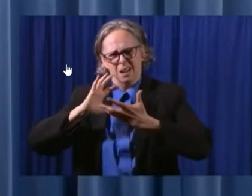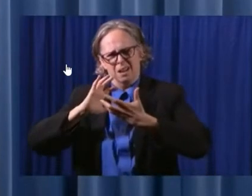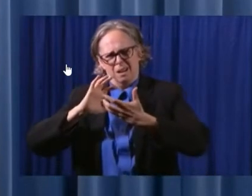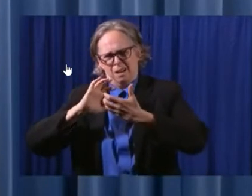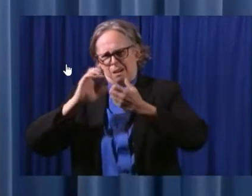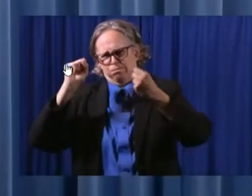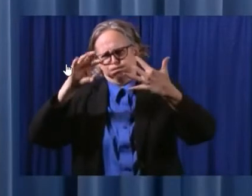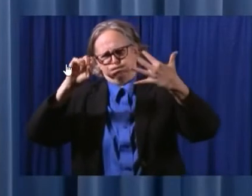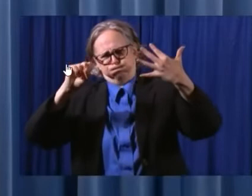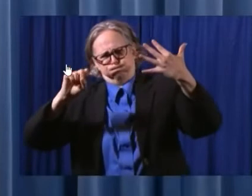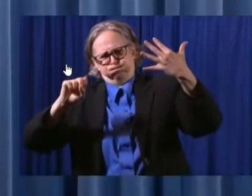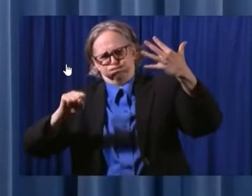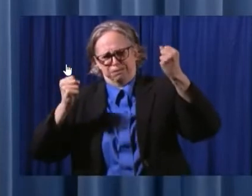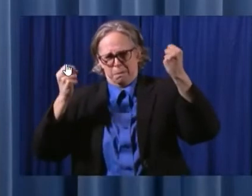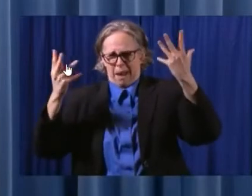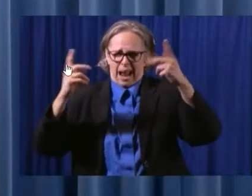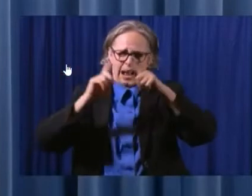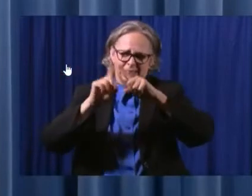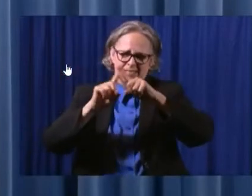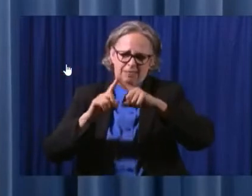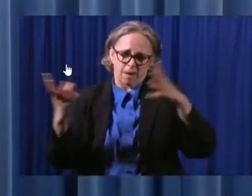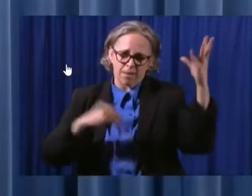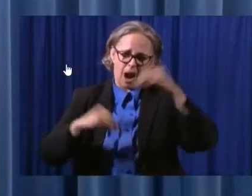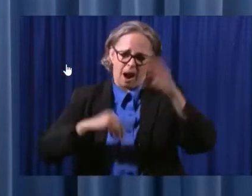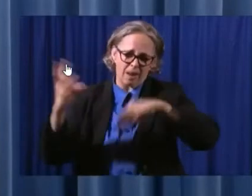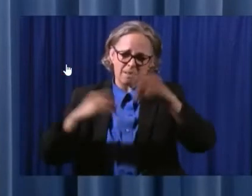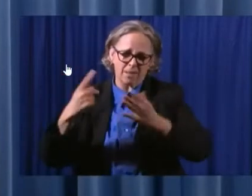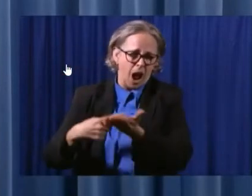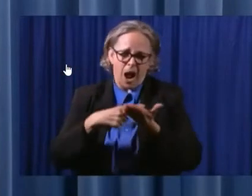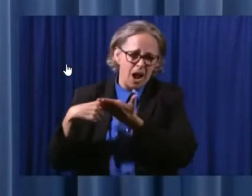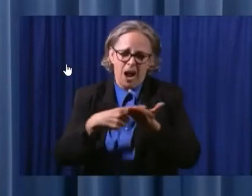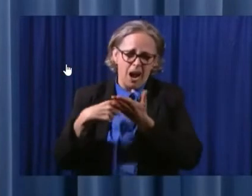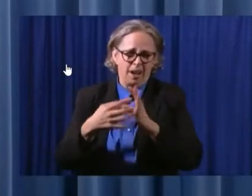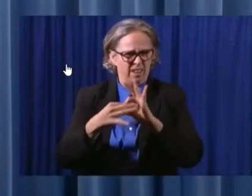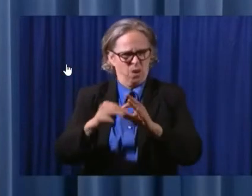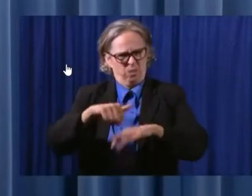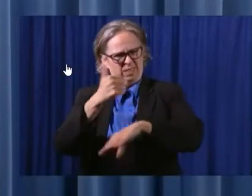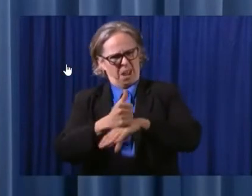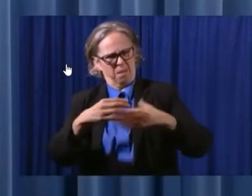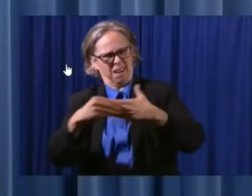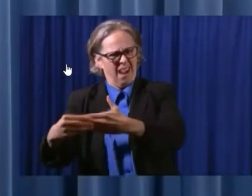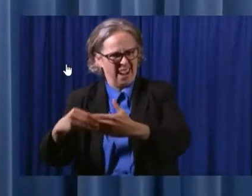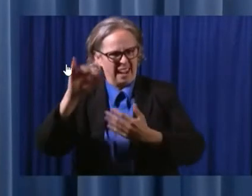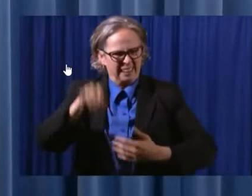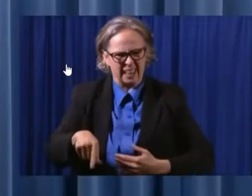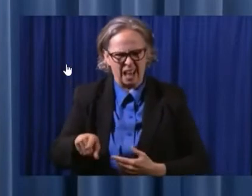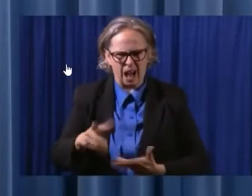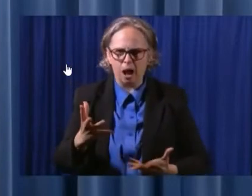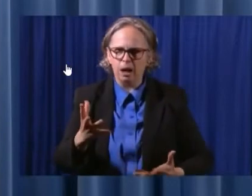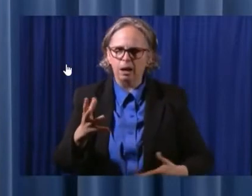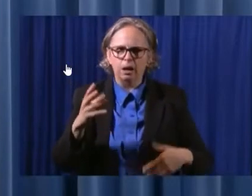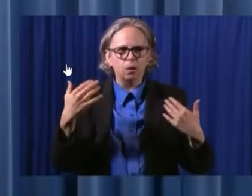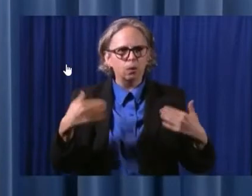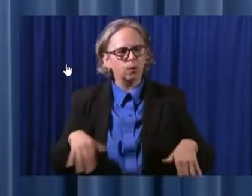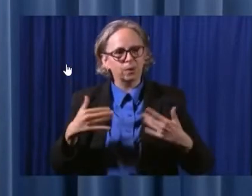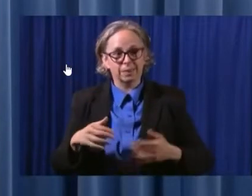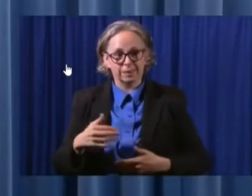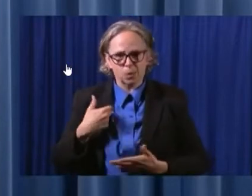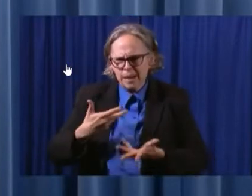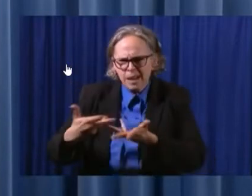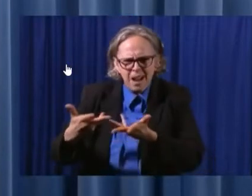Career Tech, some of our most interesting conversations always occur, and we're talking to our friends in Career Tech